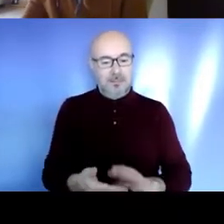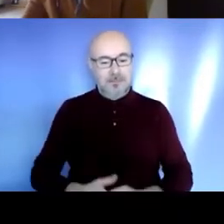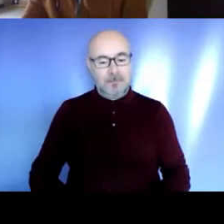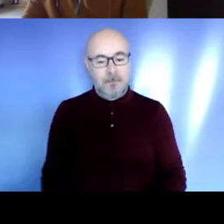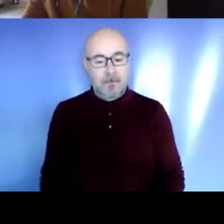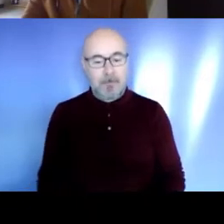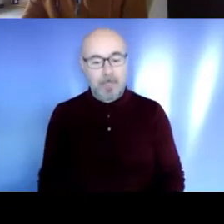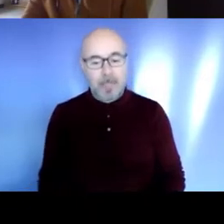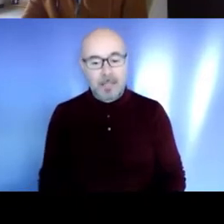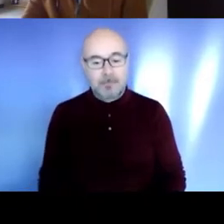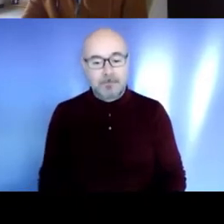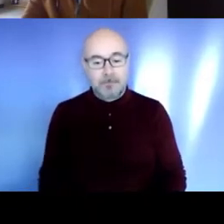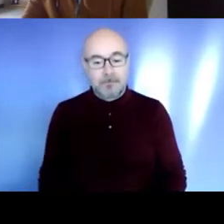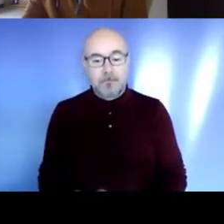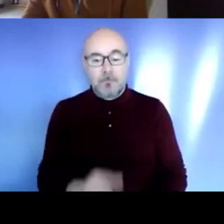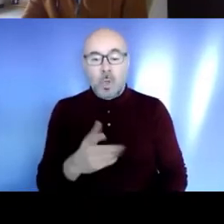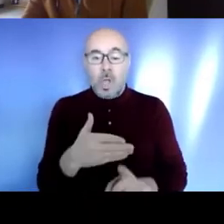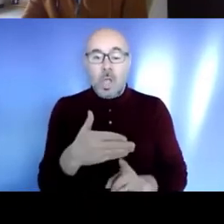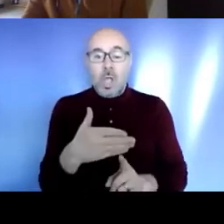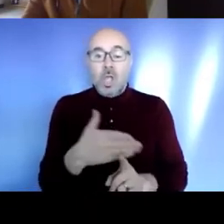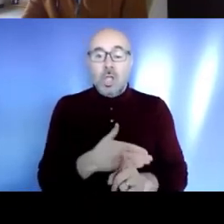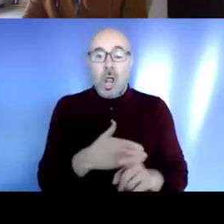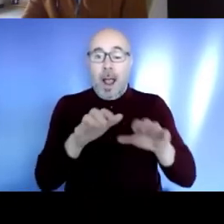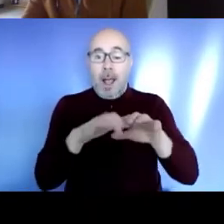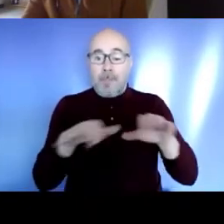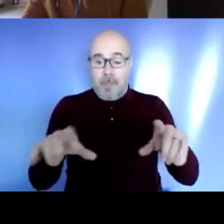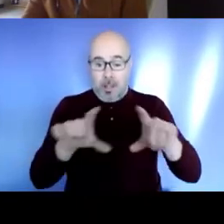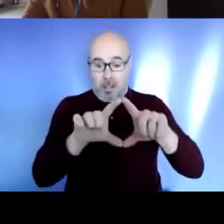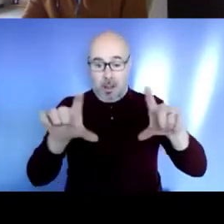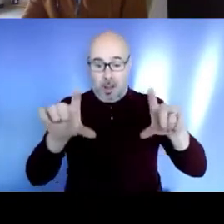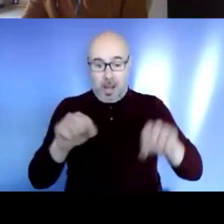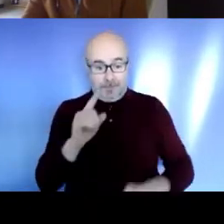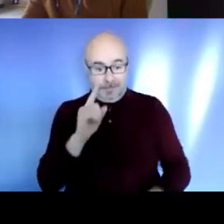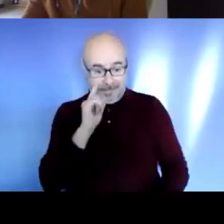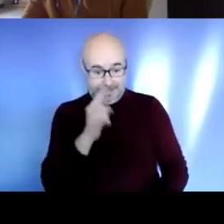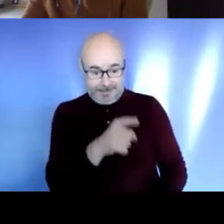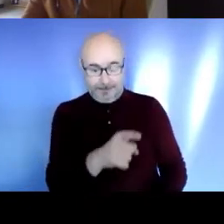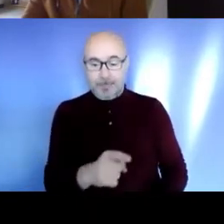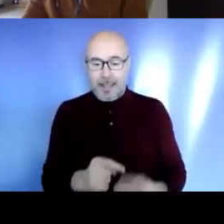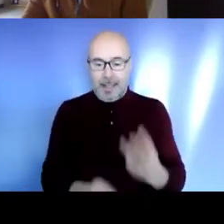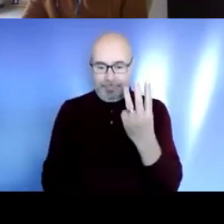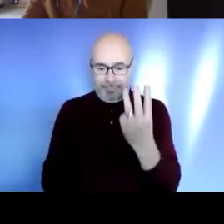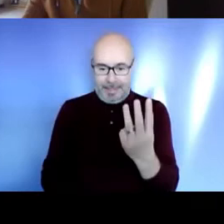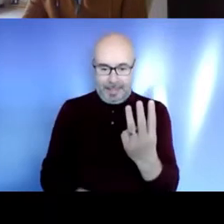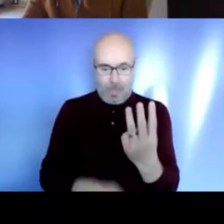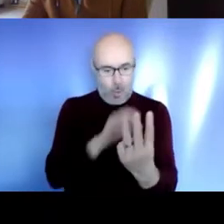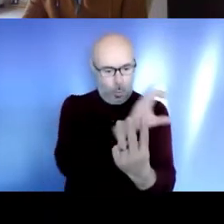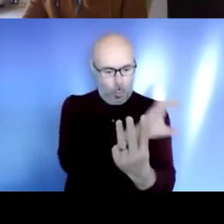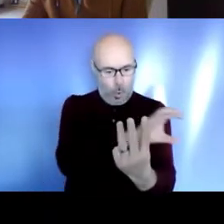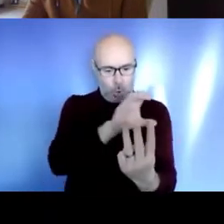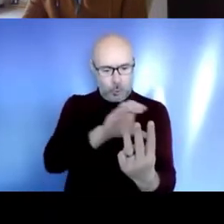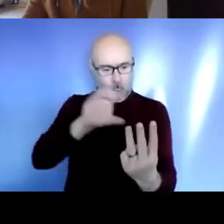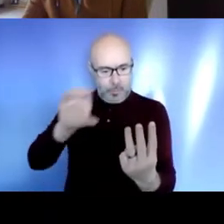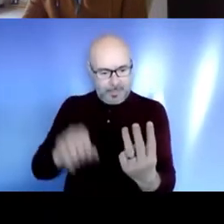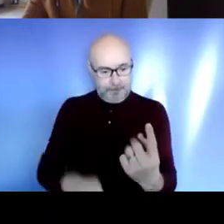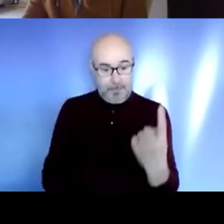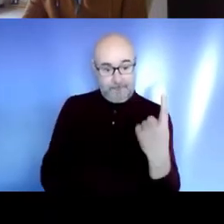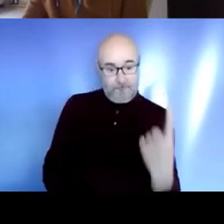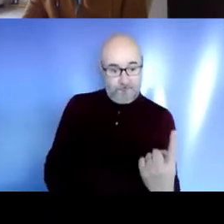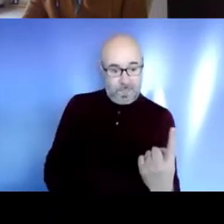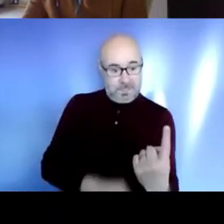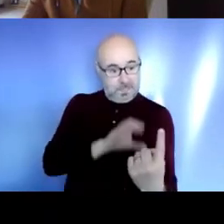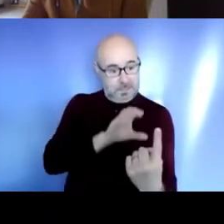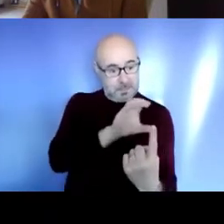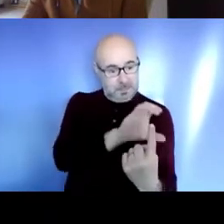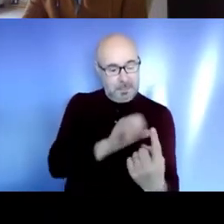the young people's cards. We can see here the 3 flavours of them. The first card, which is for age 5